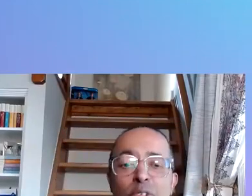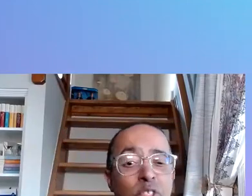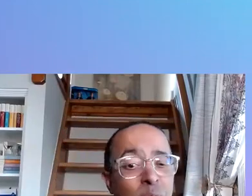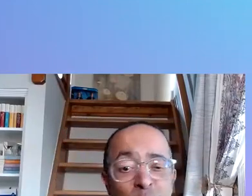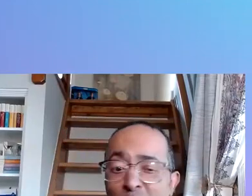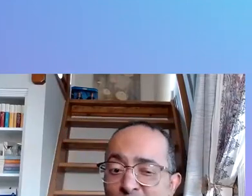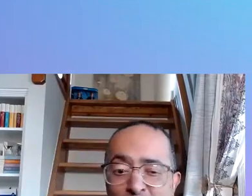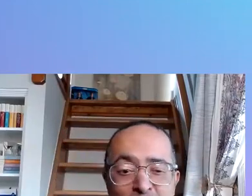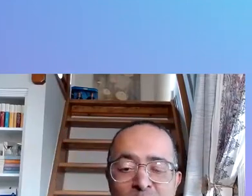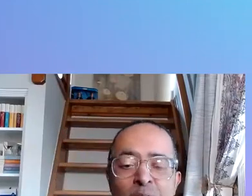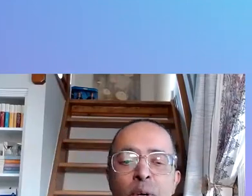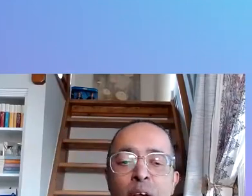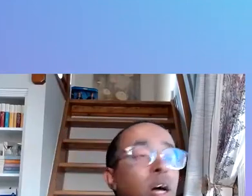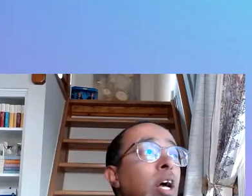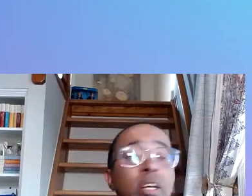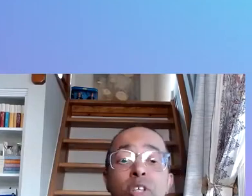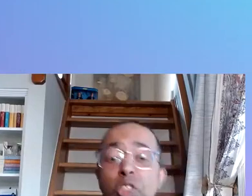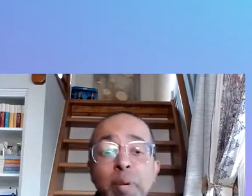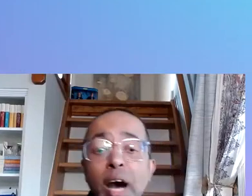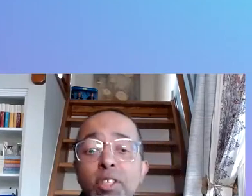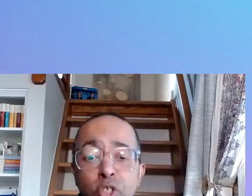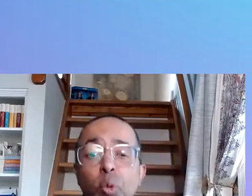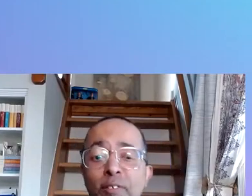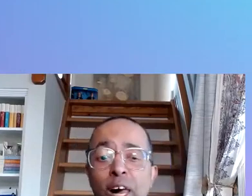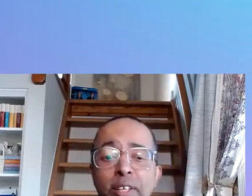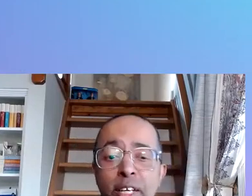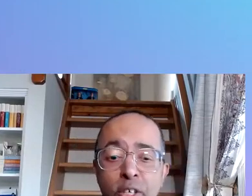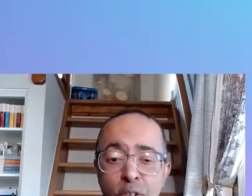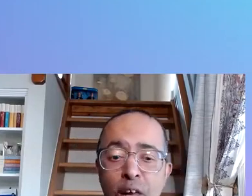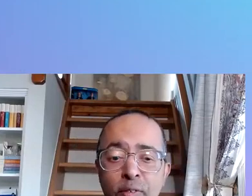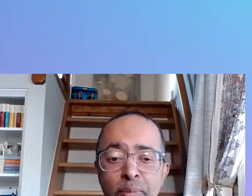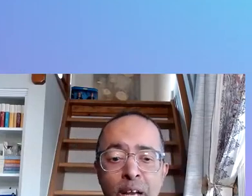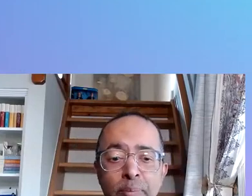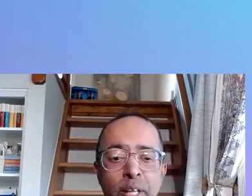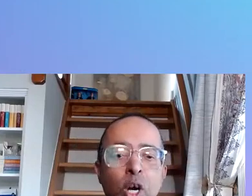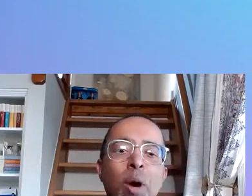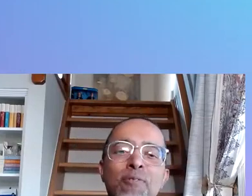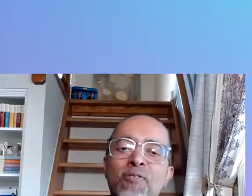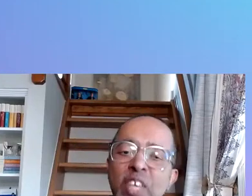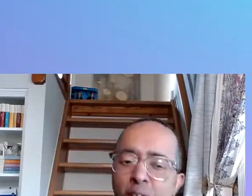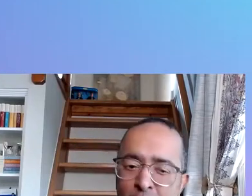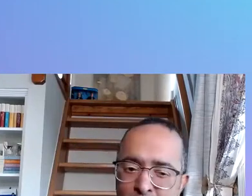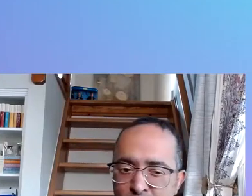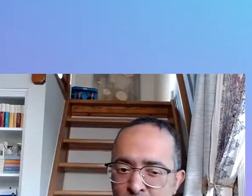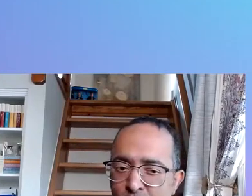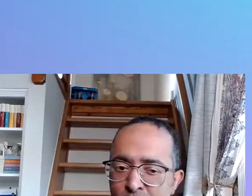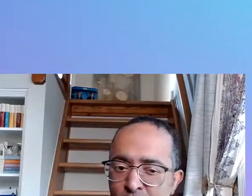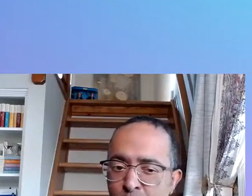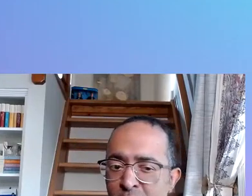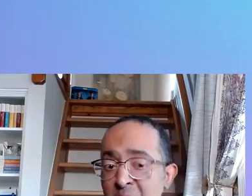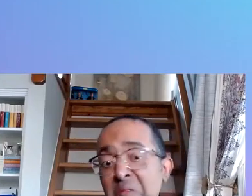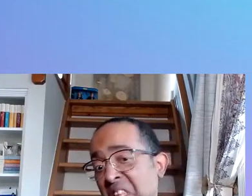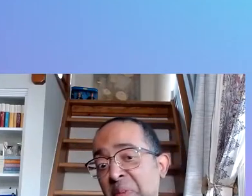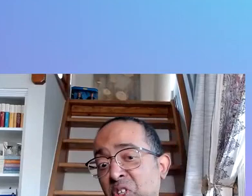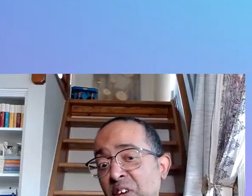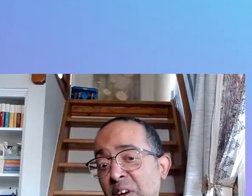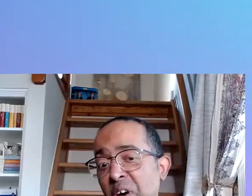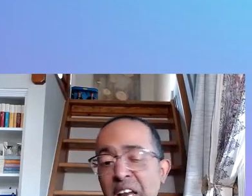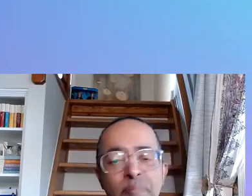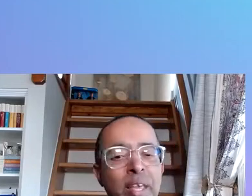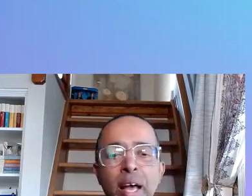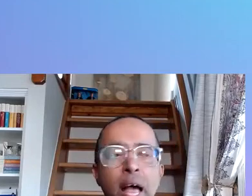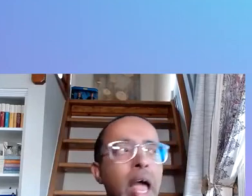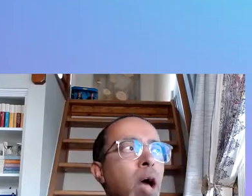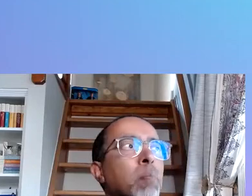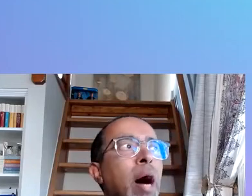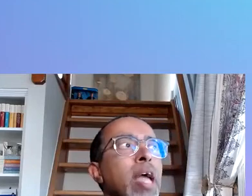put together just some rough numbers that are like, okay, because to be honest, you want to validate it yourself and not be like, oh, I feel like this is costing us money. Let me see if I'm